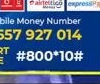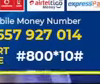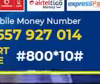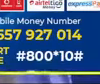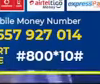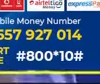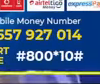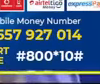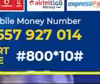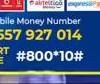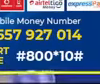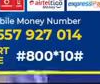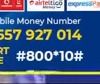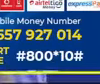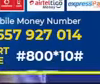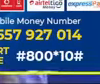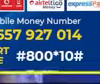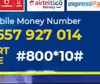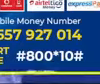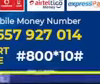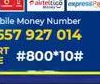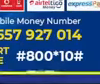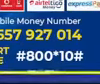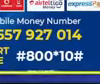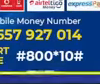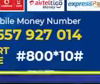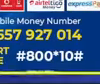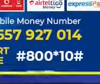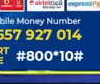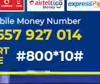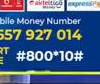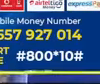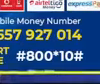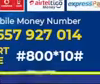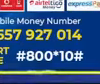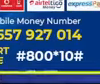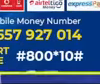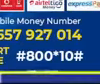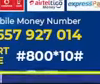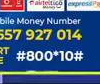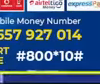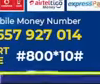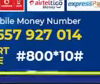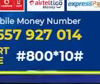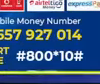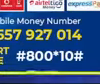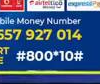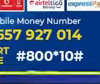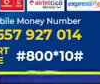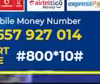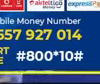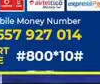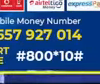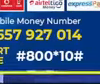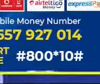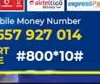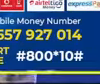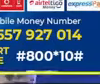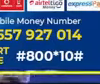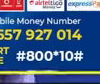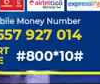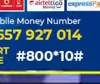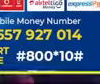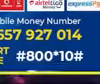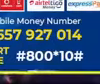you with all my heart. Thank you so very much. May the Lord increase you. And in advance, Merry Christmas and a very Happy New